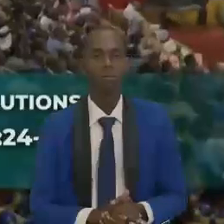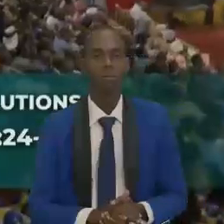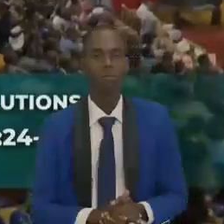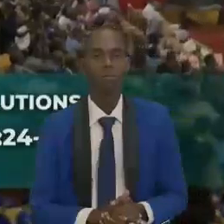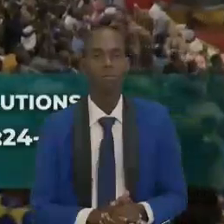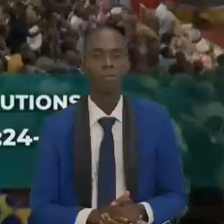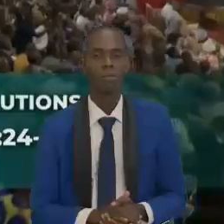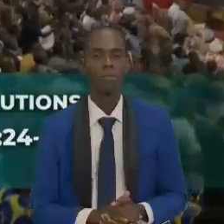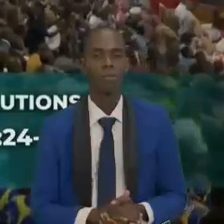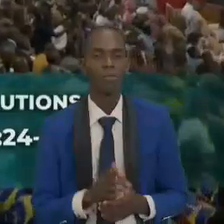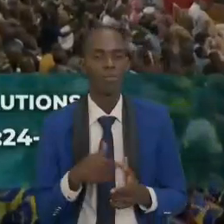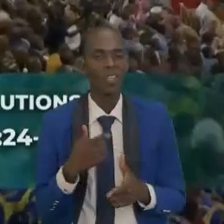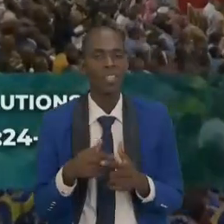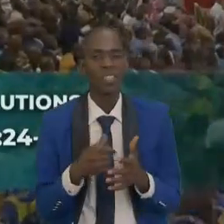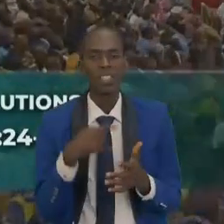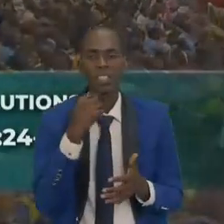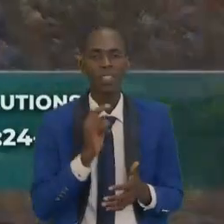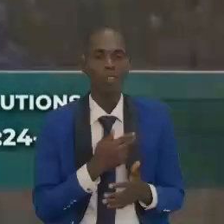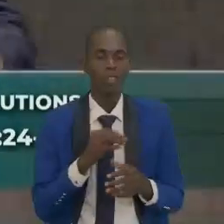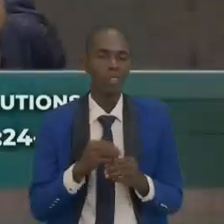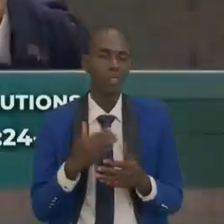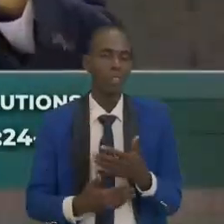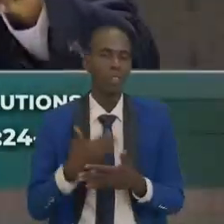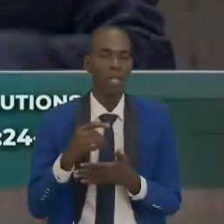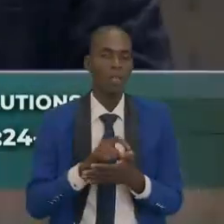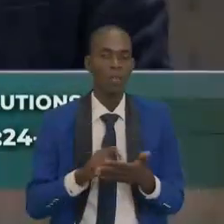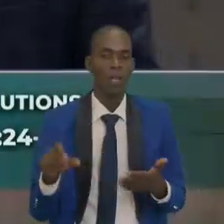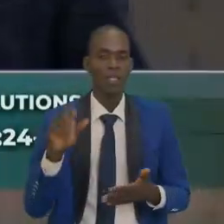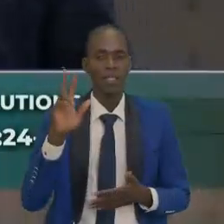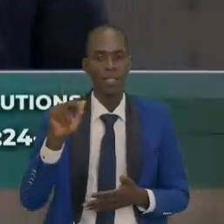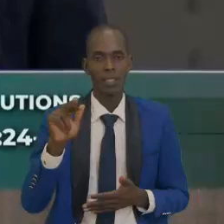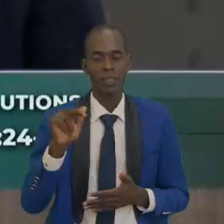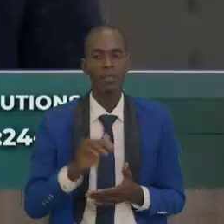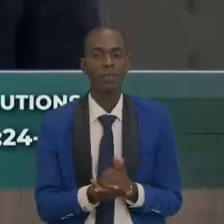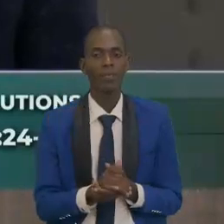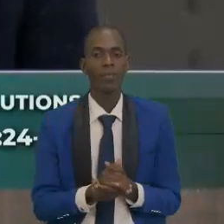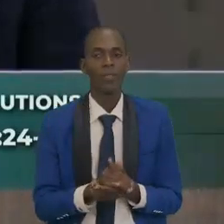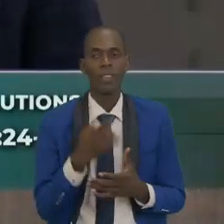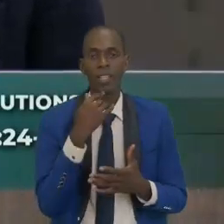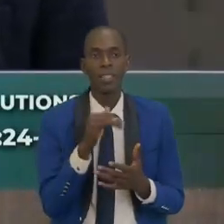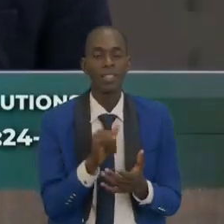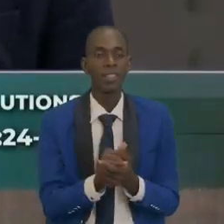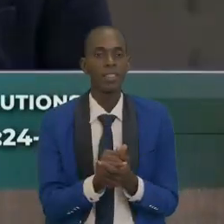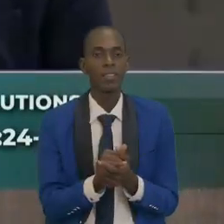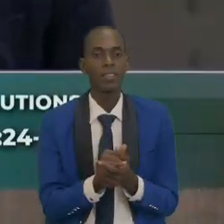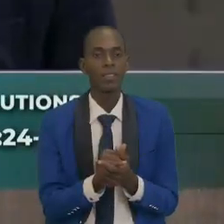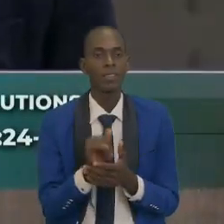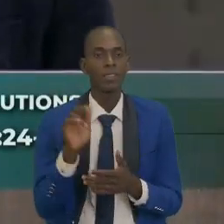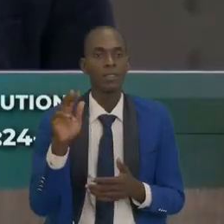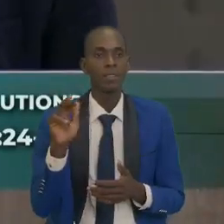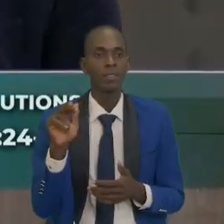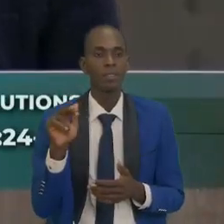then he tells us and the next verse he says for when God made